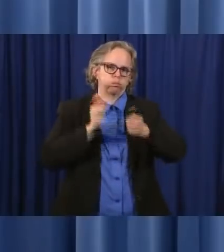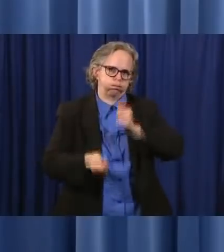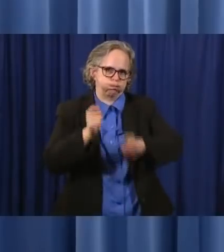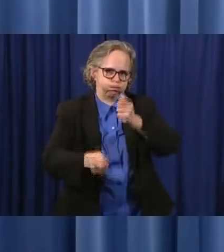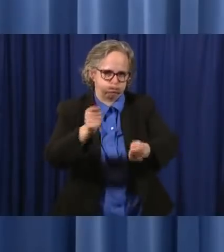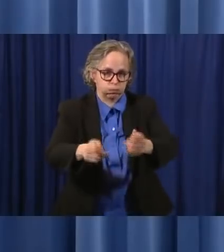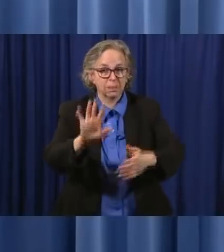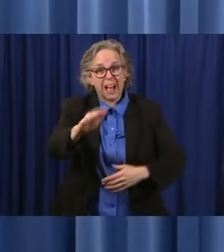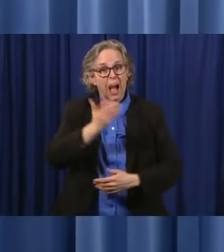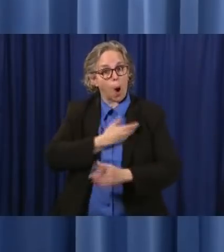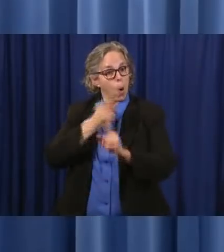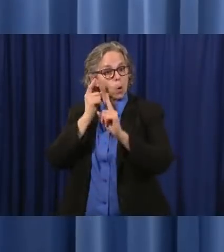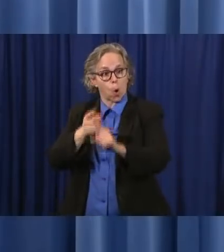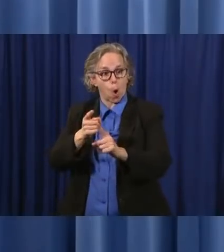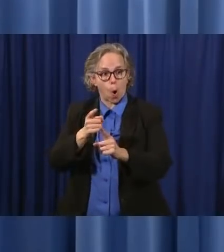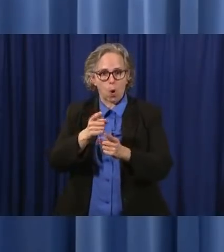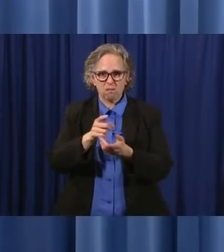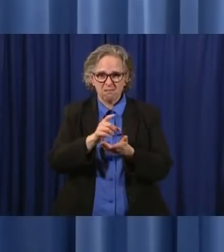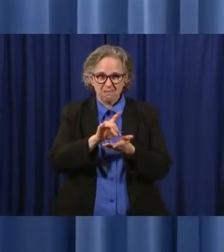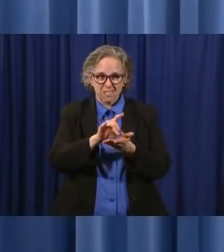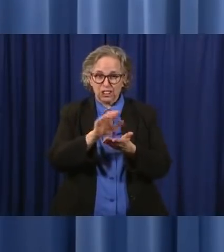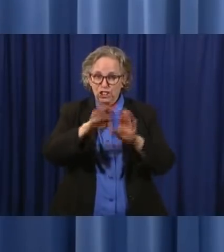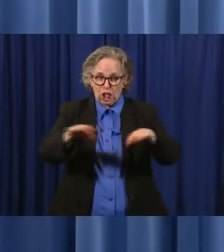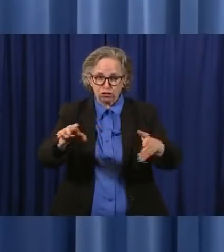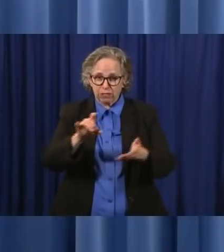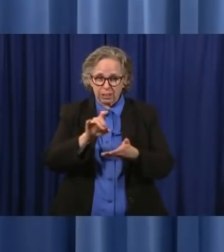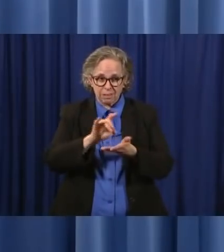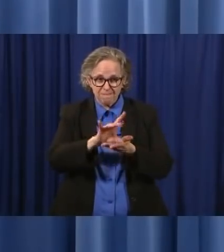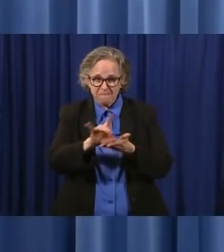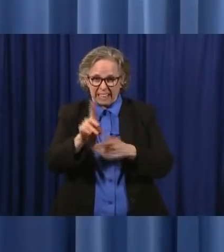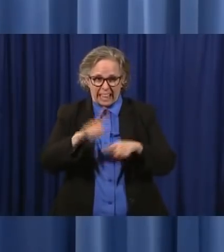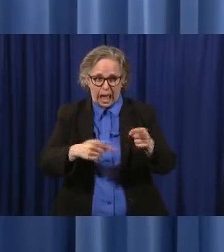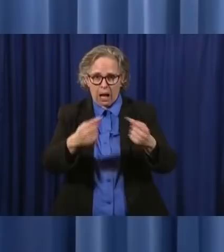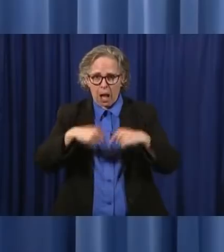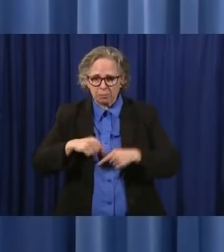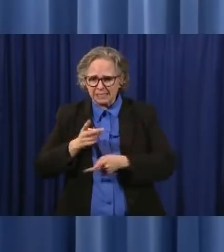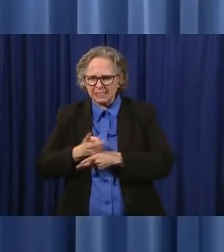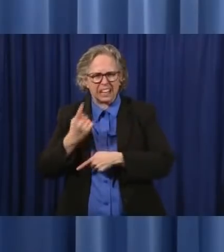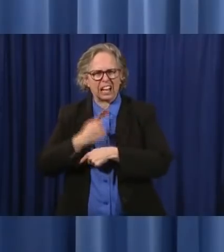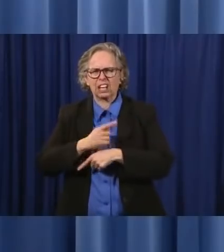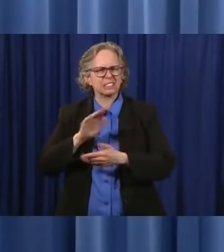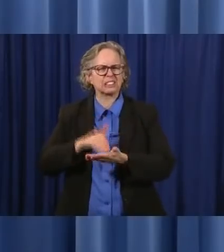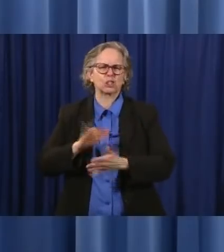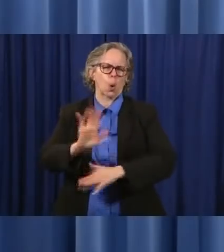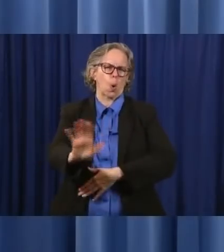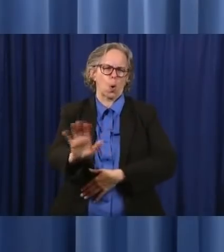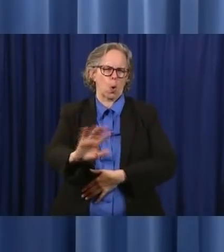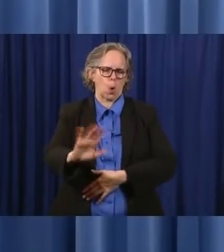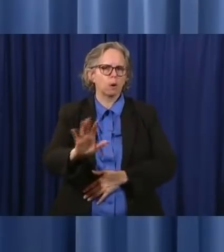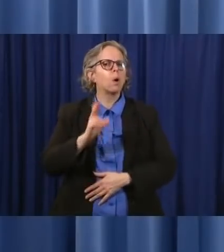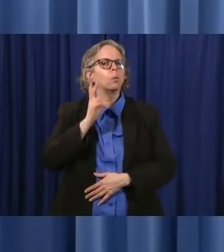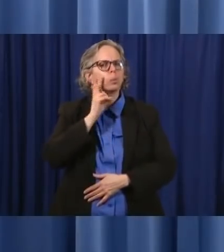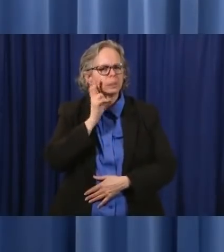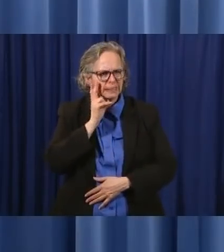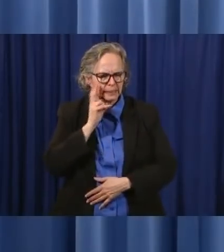anybody out. The idea is to take care of everyone, but we'll see as we move forward. Thank you,